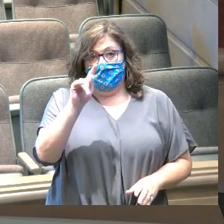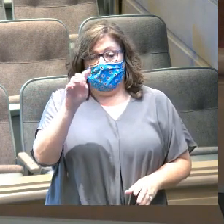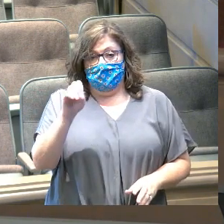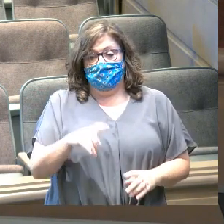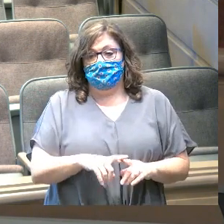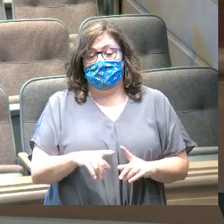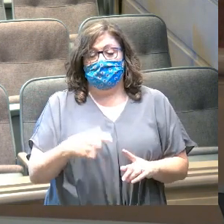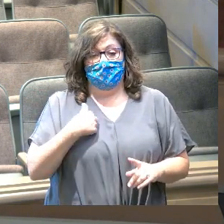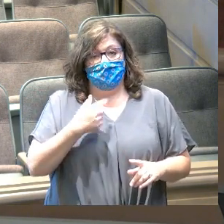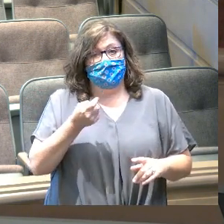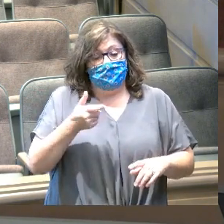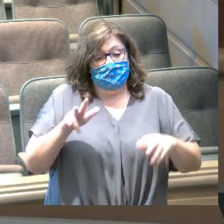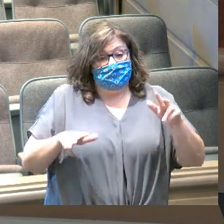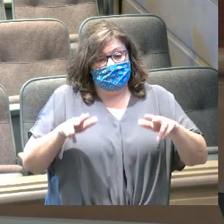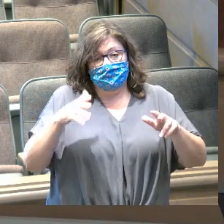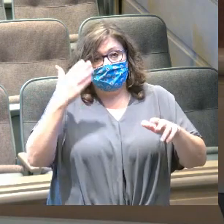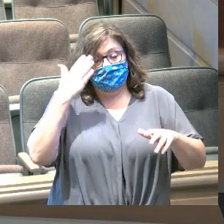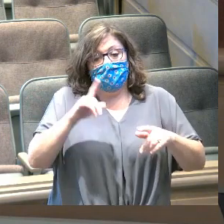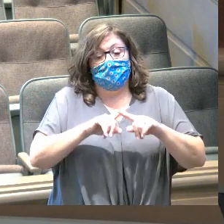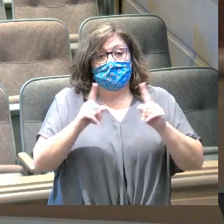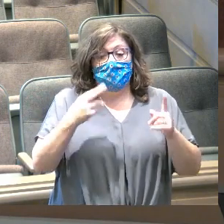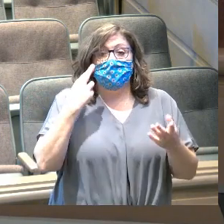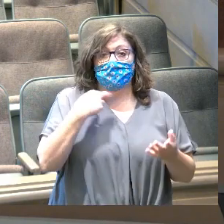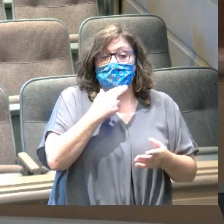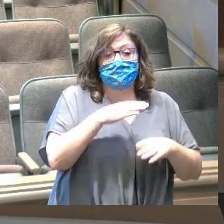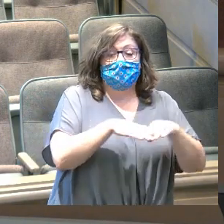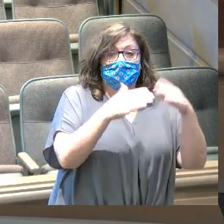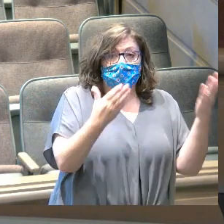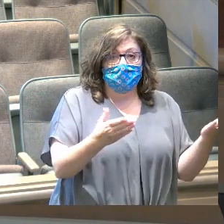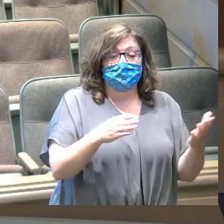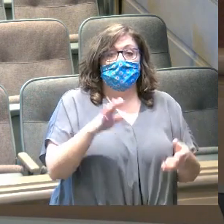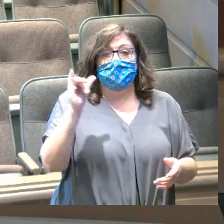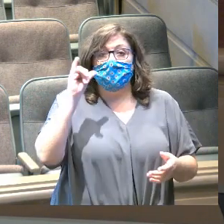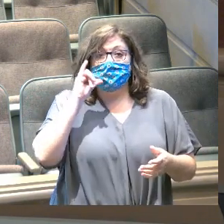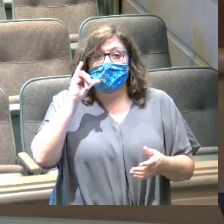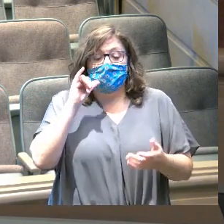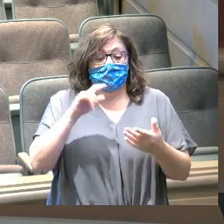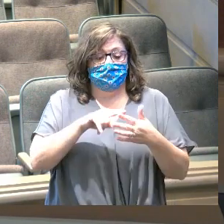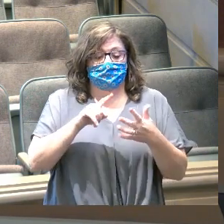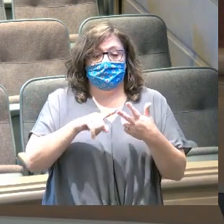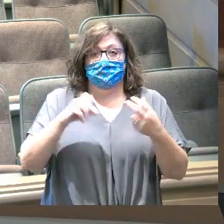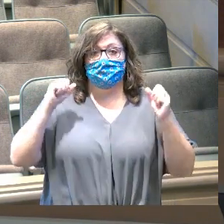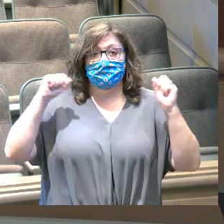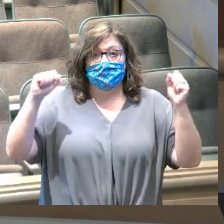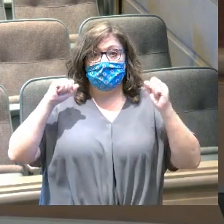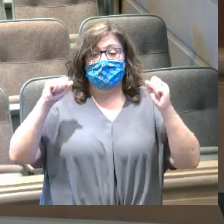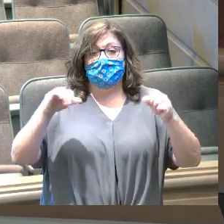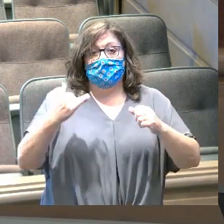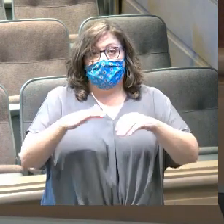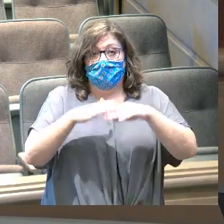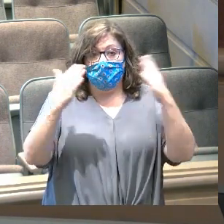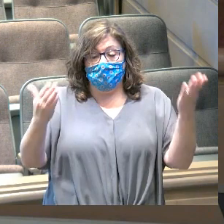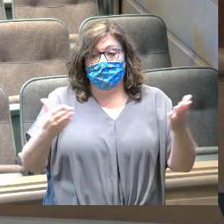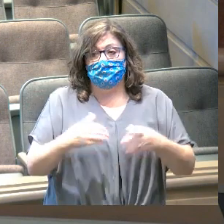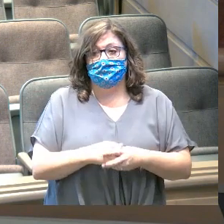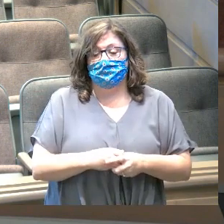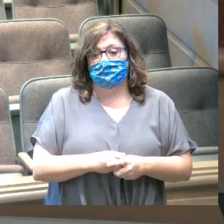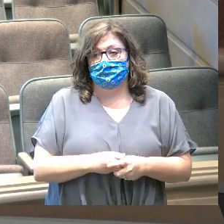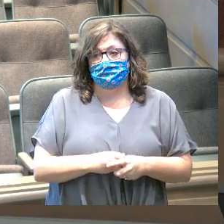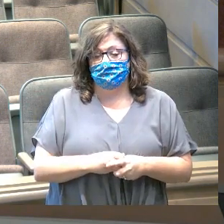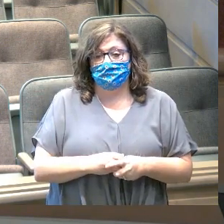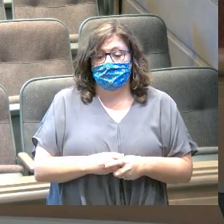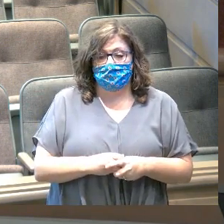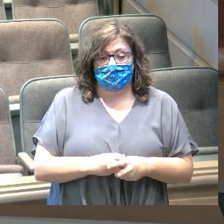but as restaurants reopen, as bars and gyms reopen, I think that our